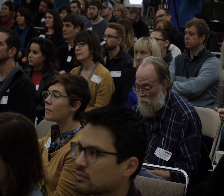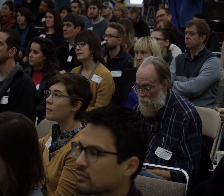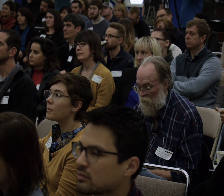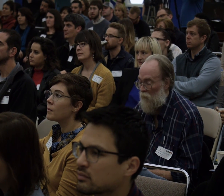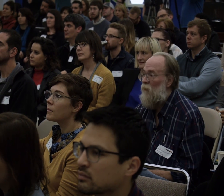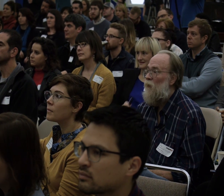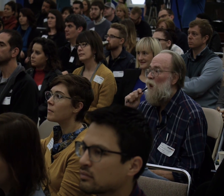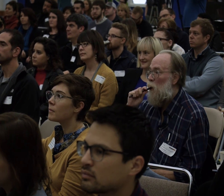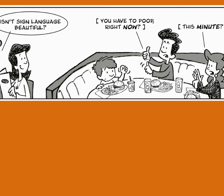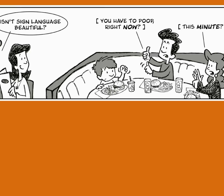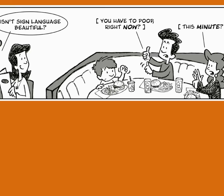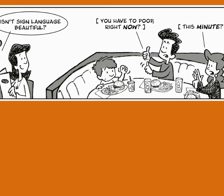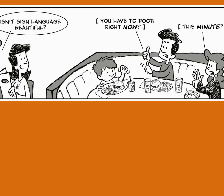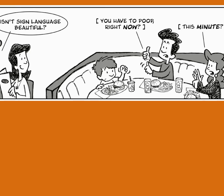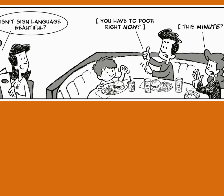where, well, I'll let y'all read this.